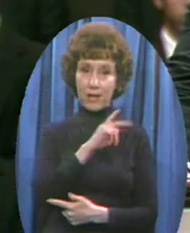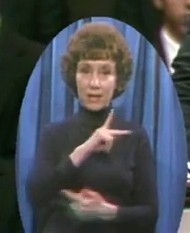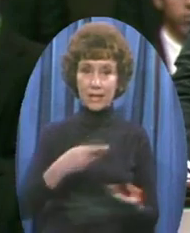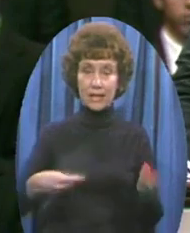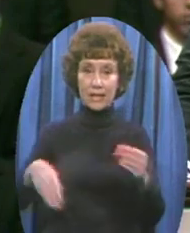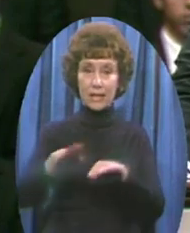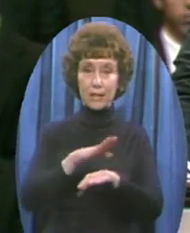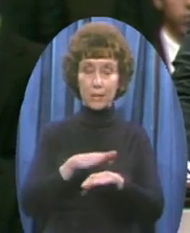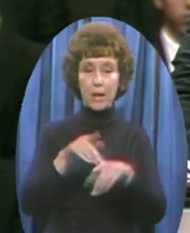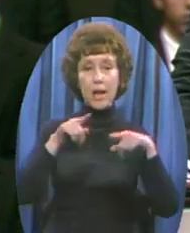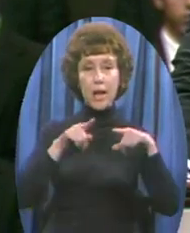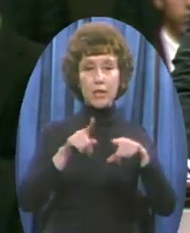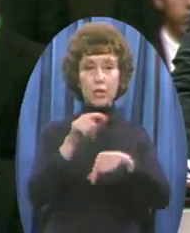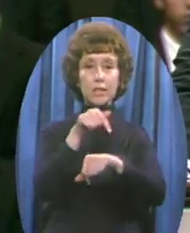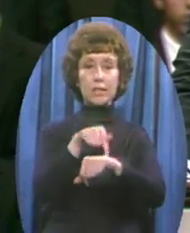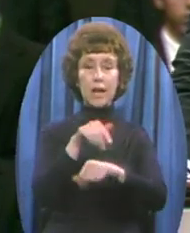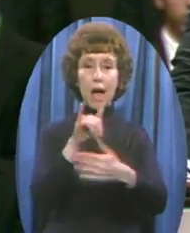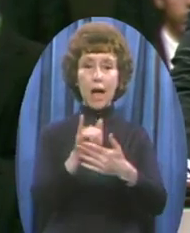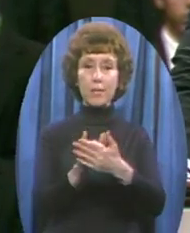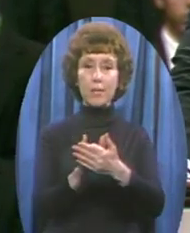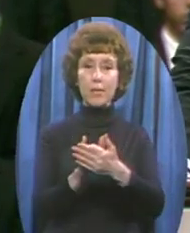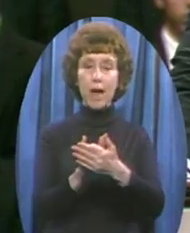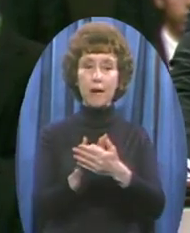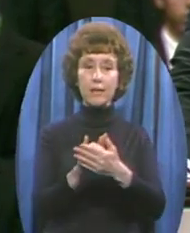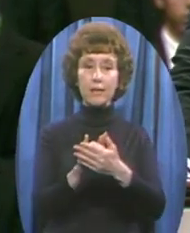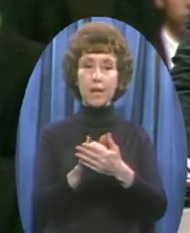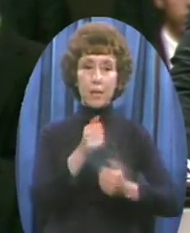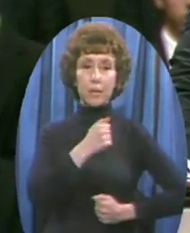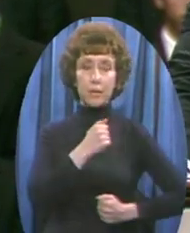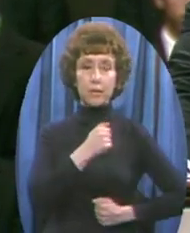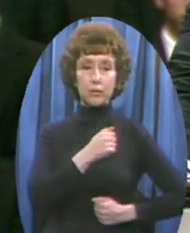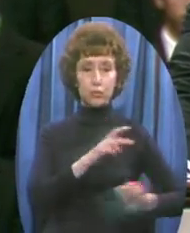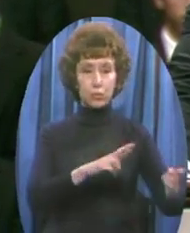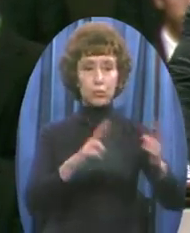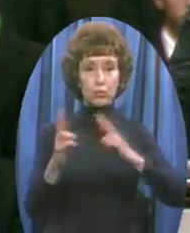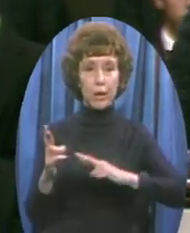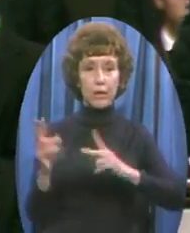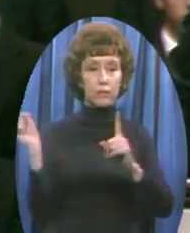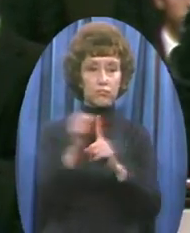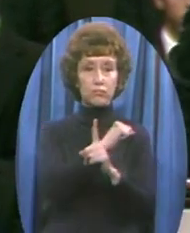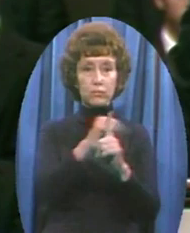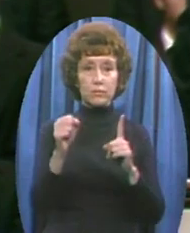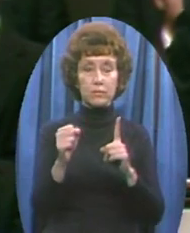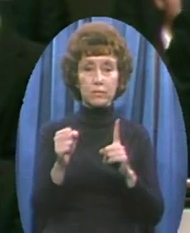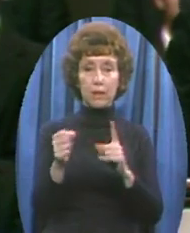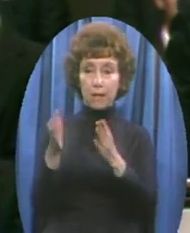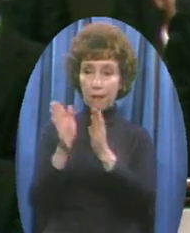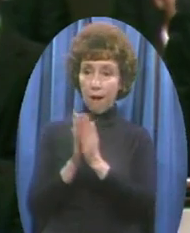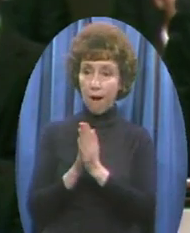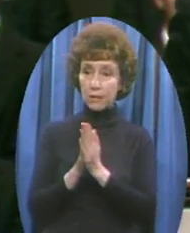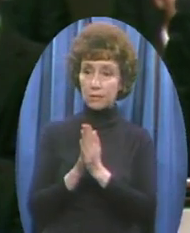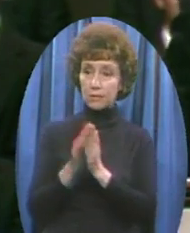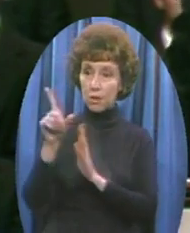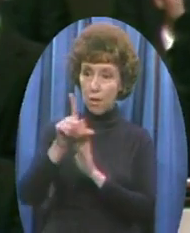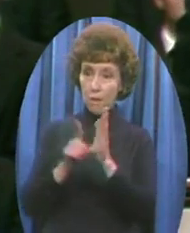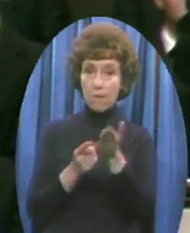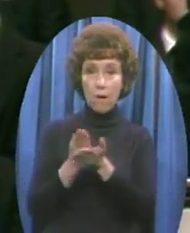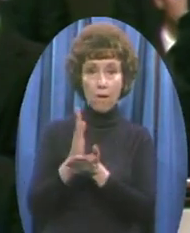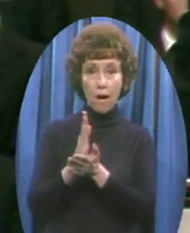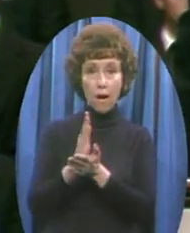and mistreat him, they had bound him, he asked them, is it lawful for you to manhandle a